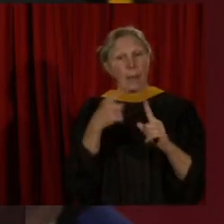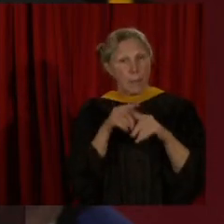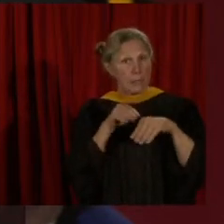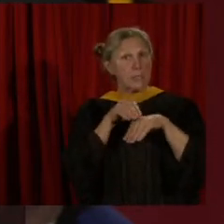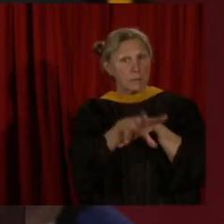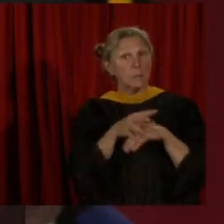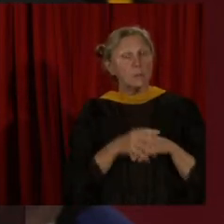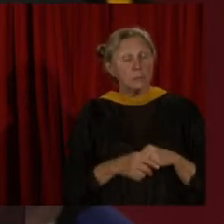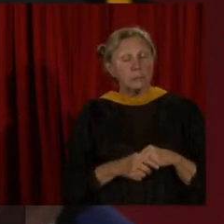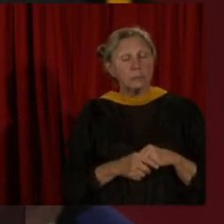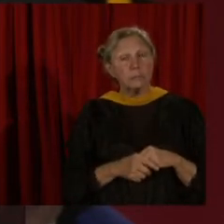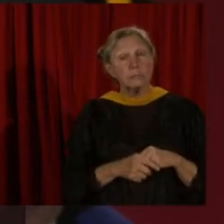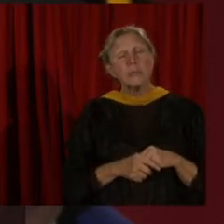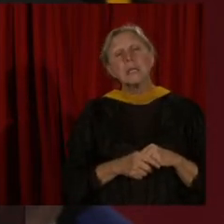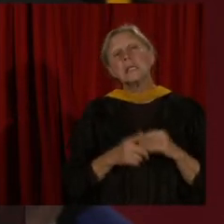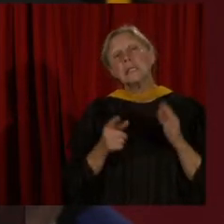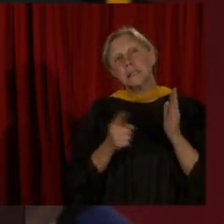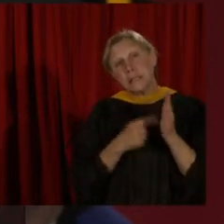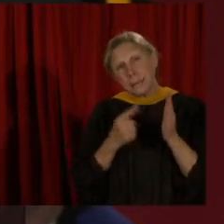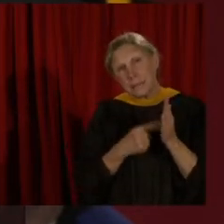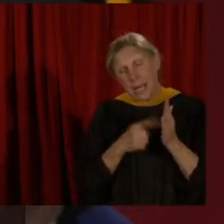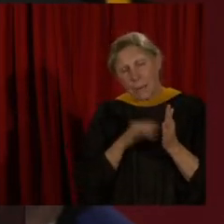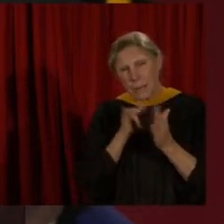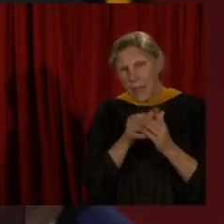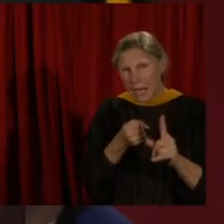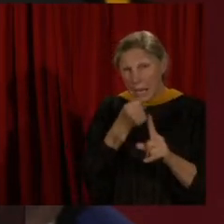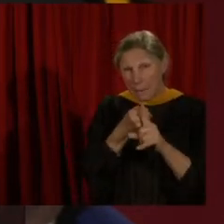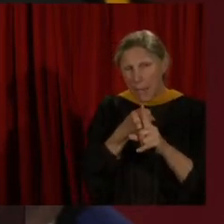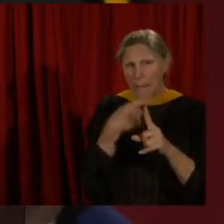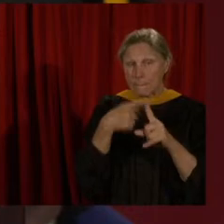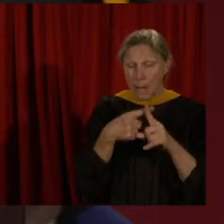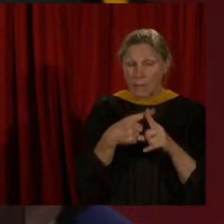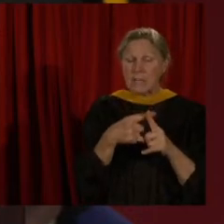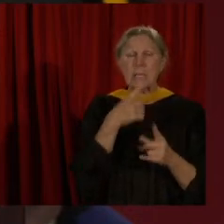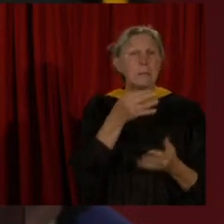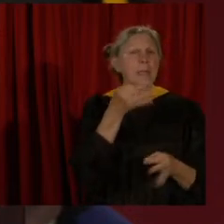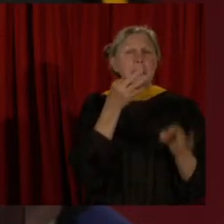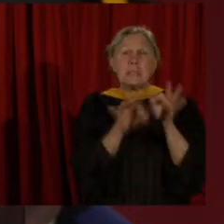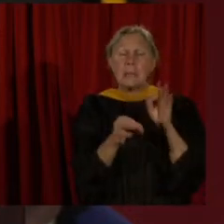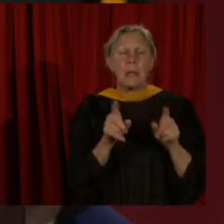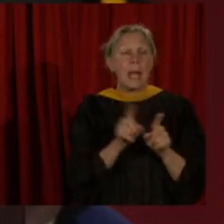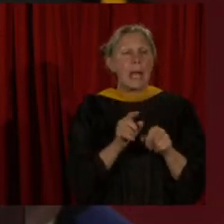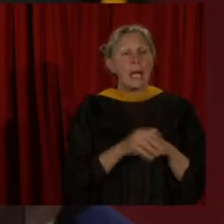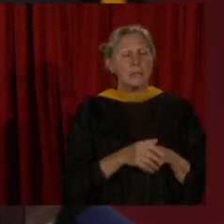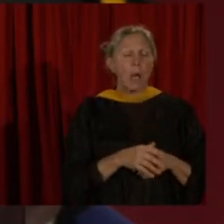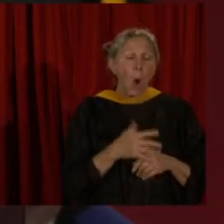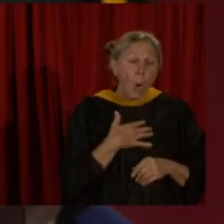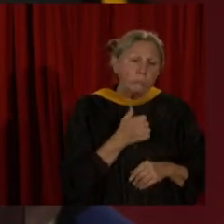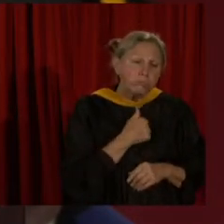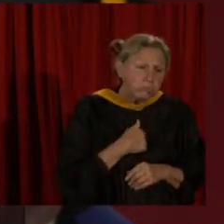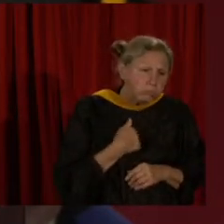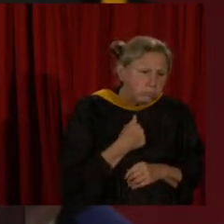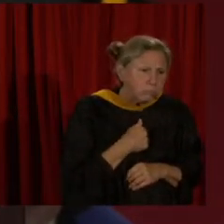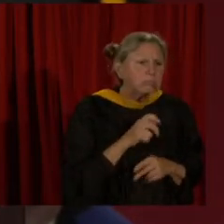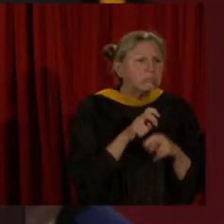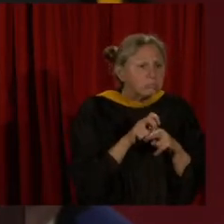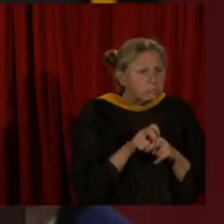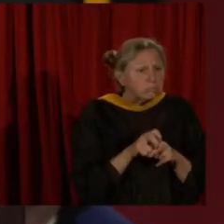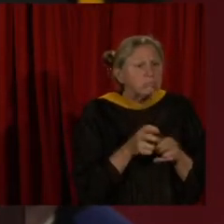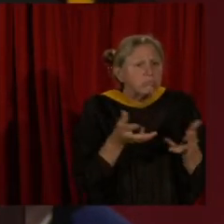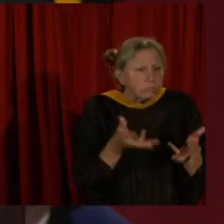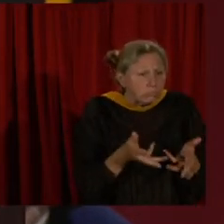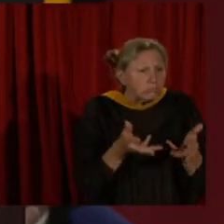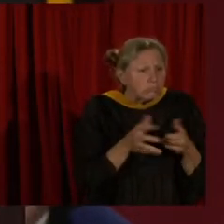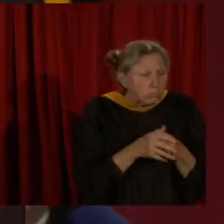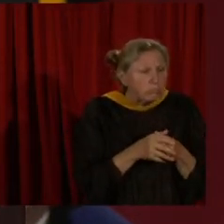influence. Sometimes making a positive impact can be as simple as empathizing and listening. In